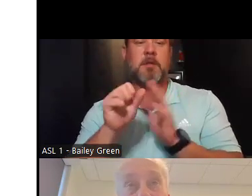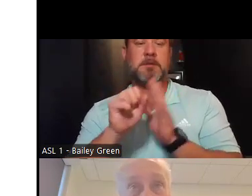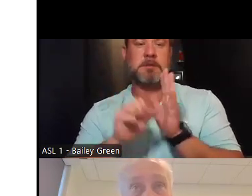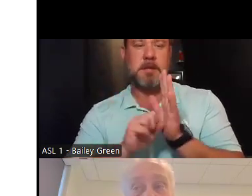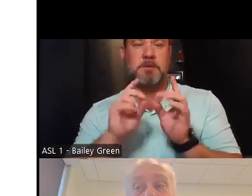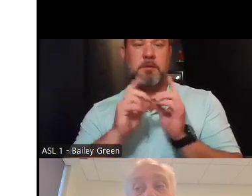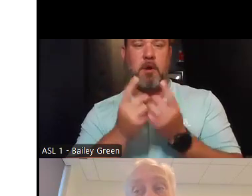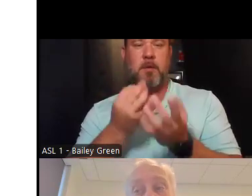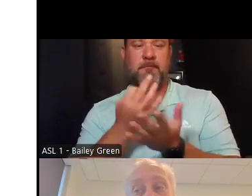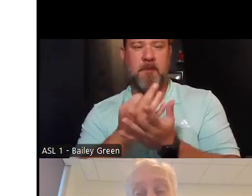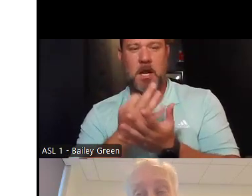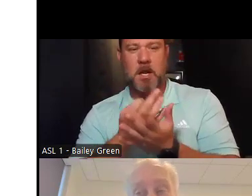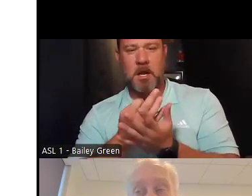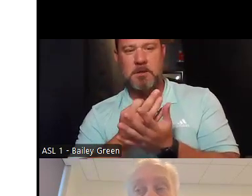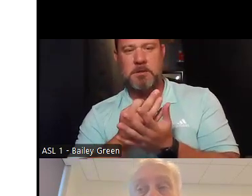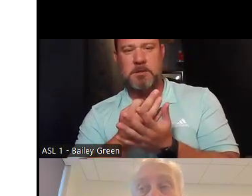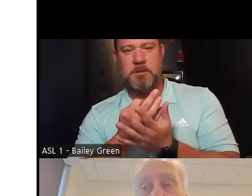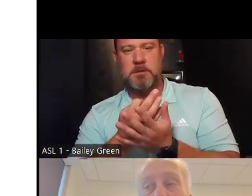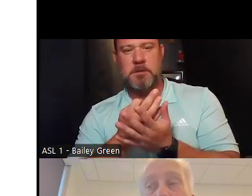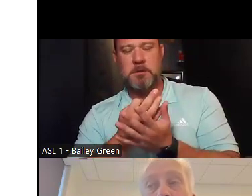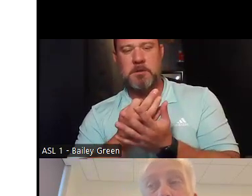Department of Finance and with